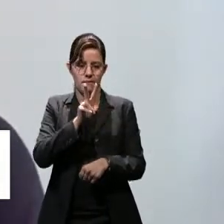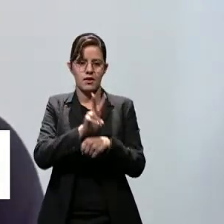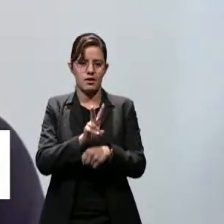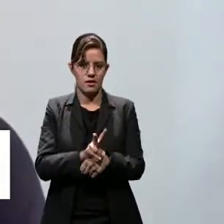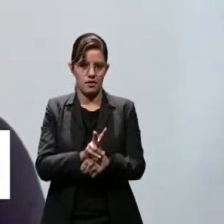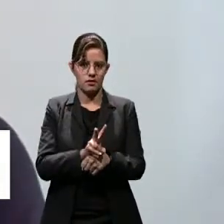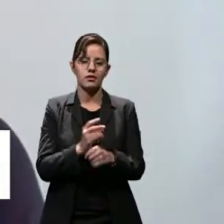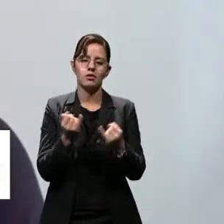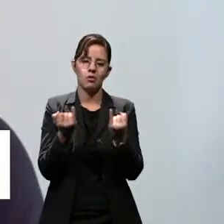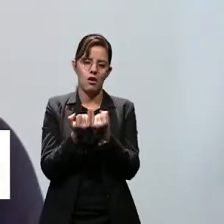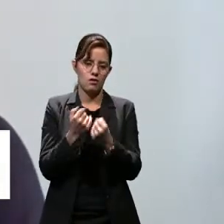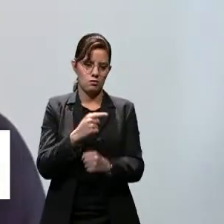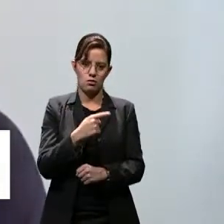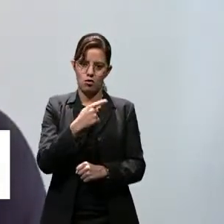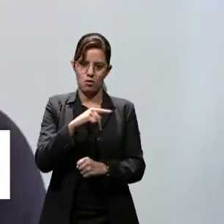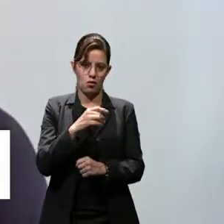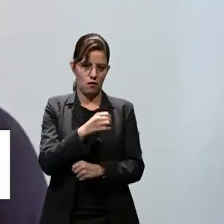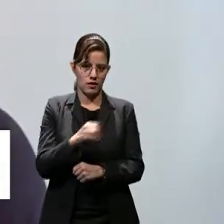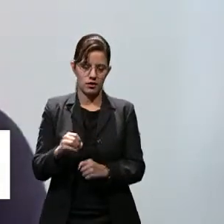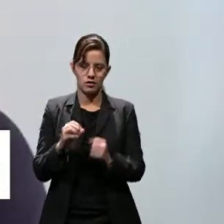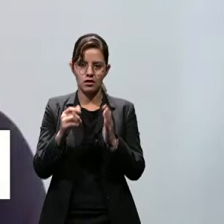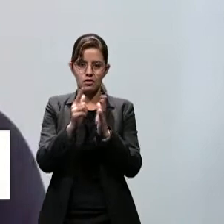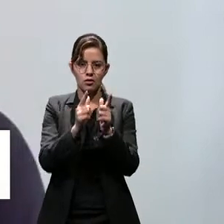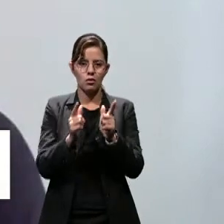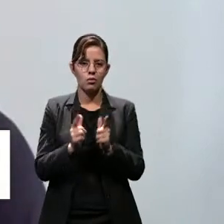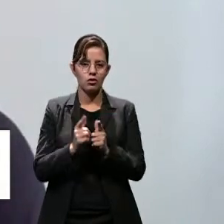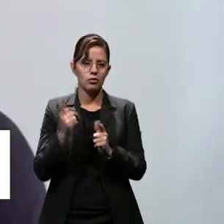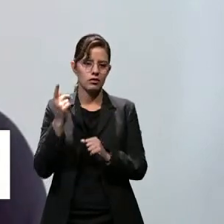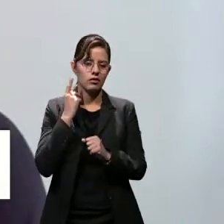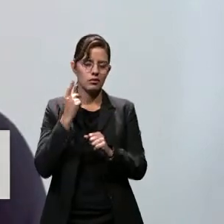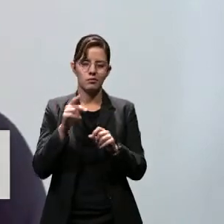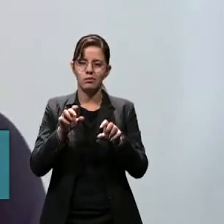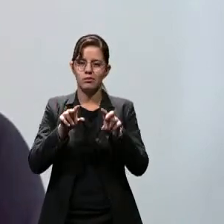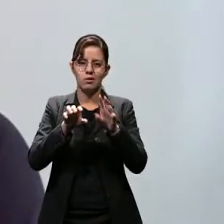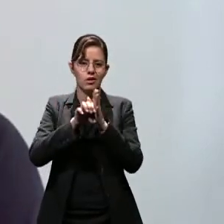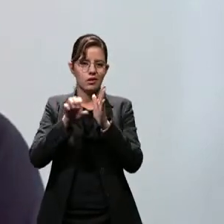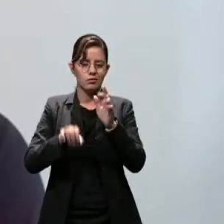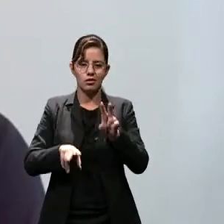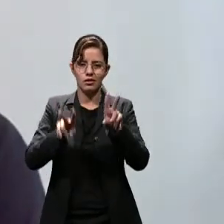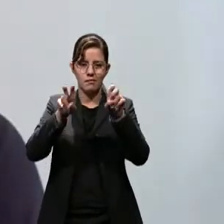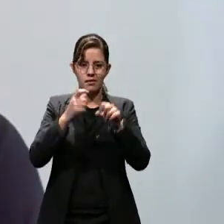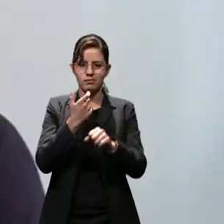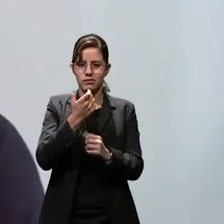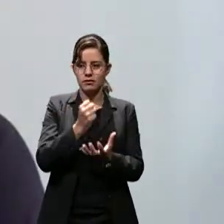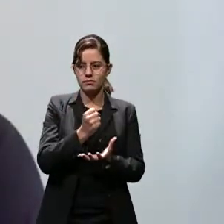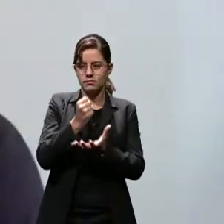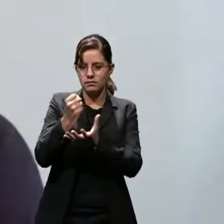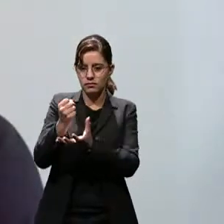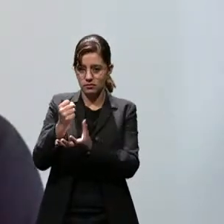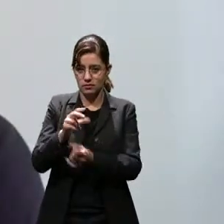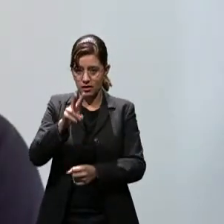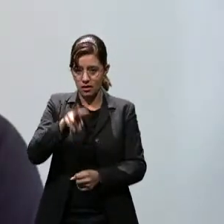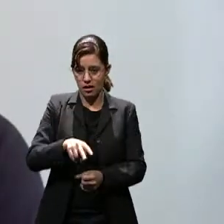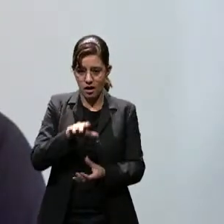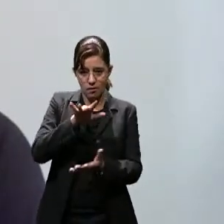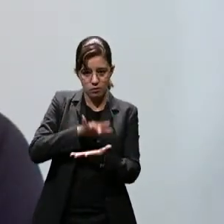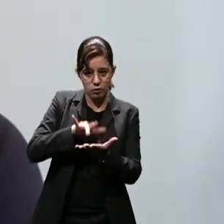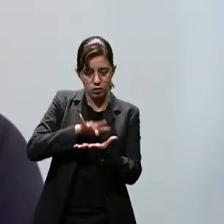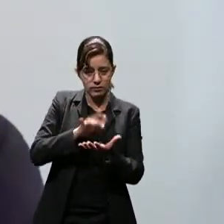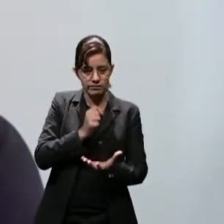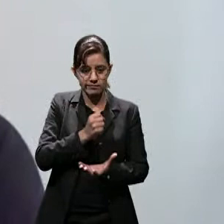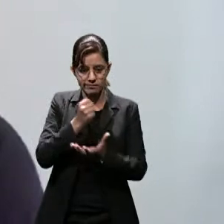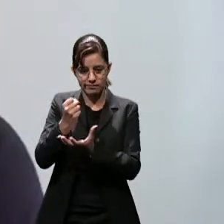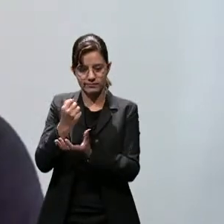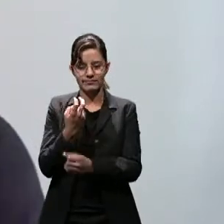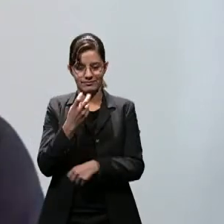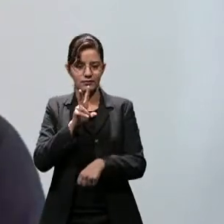parties like funding. I have to underline that we also understand that we have to have a transversal